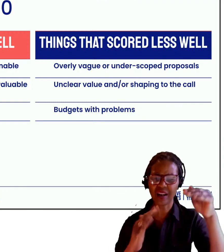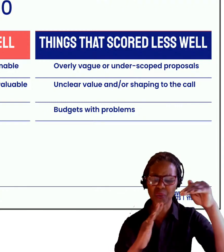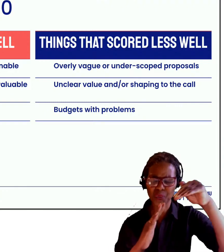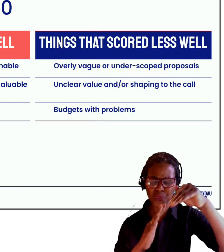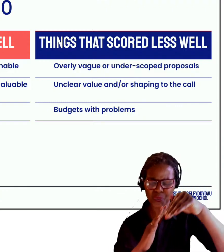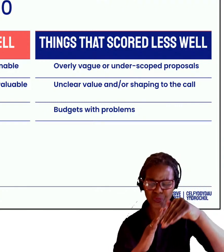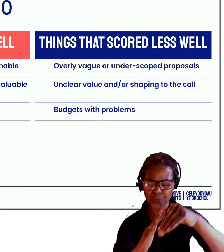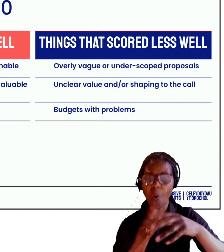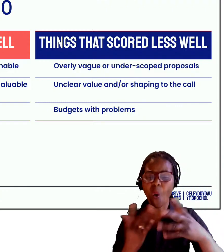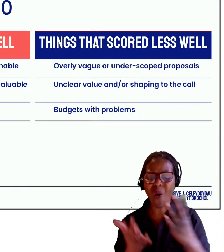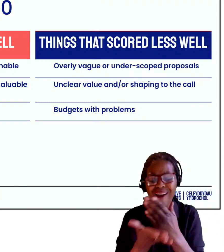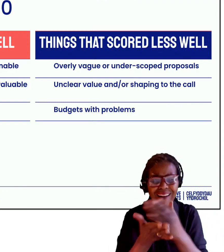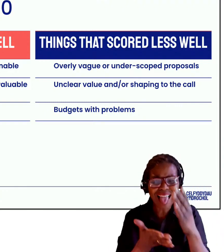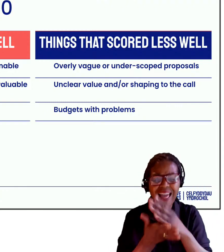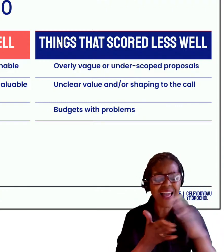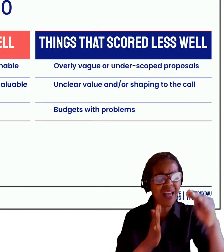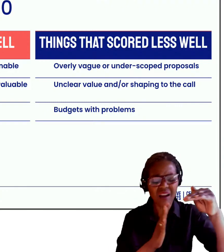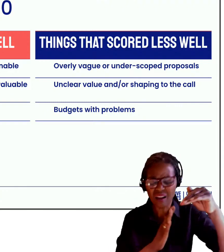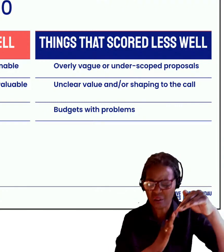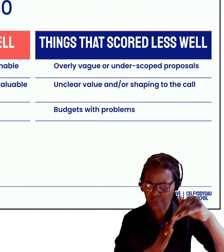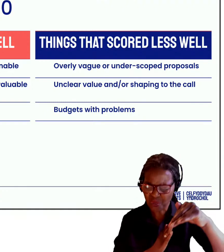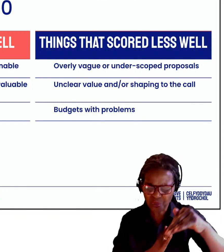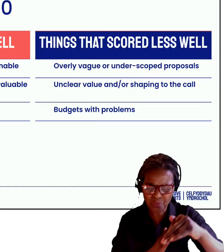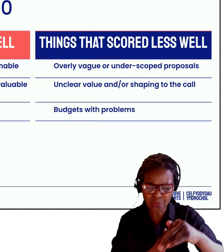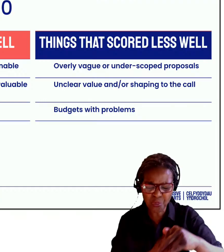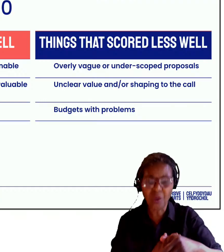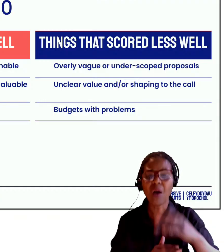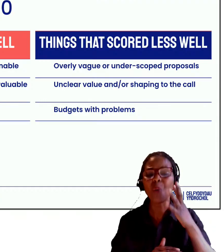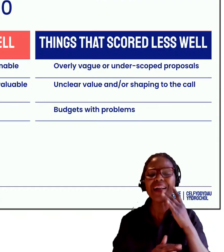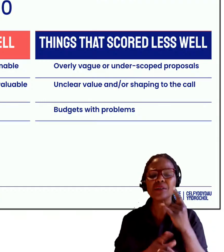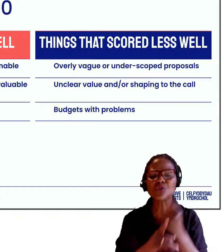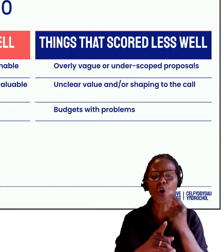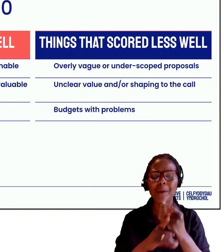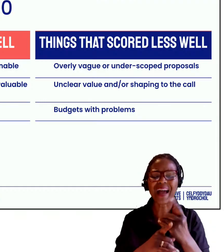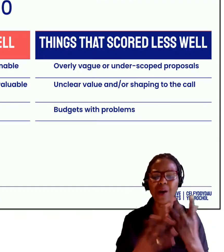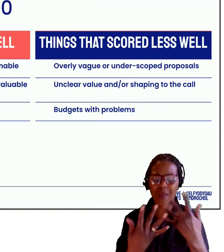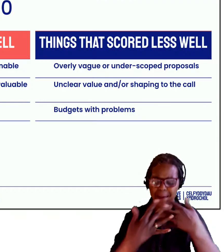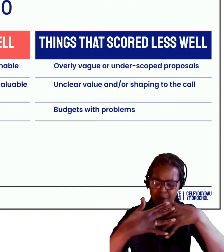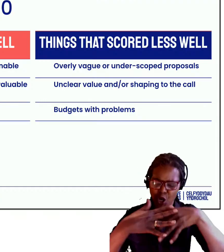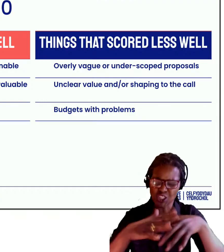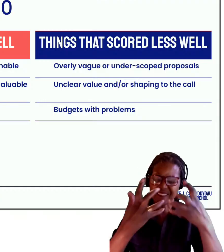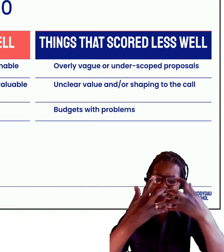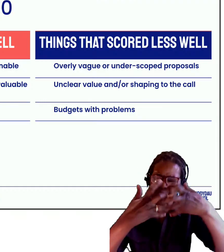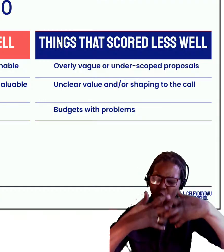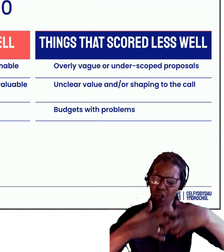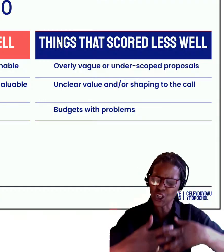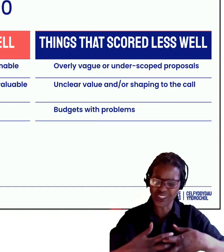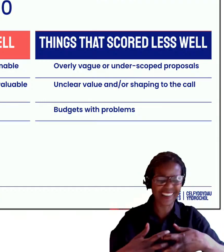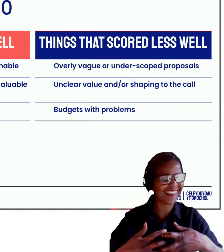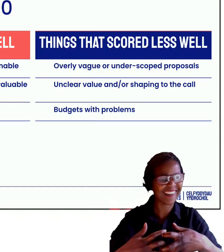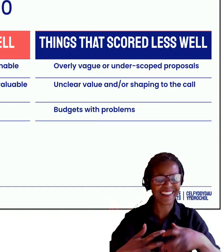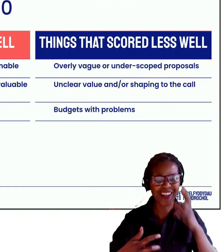drop away when we began to explain the use of emerging technologies, and it sort of felt like an afterthought